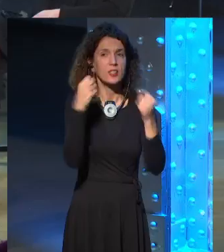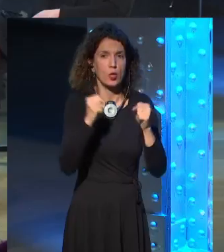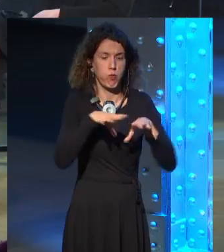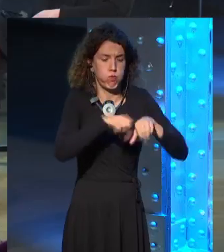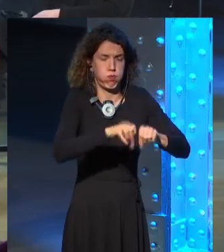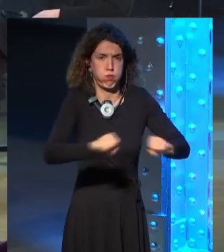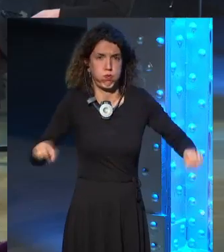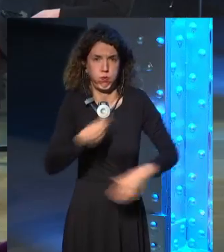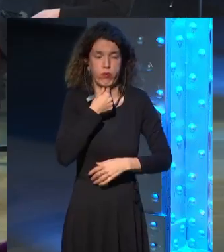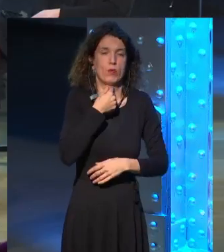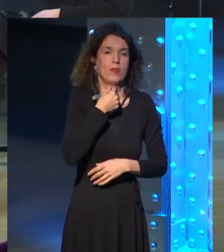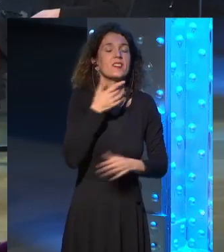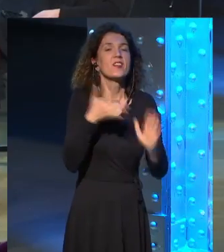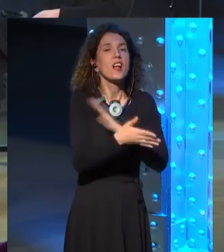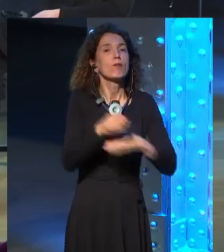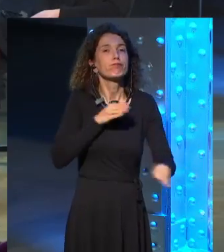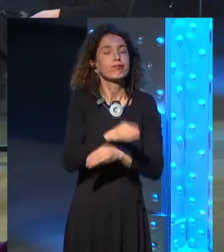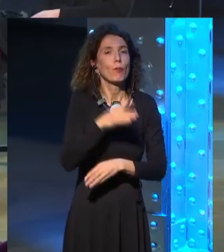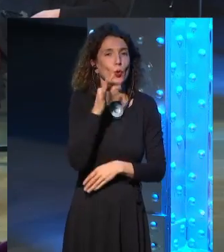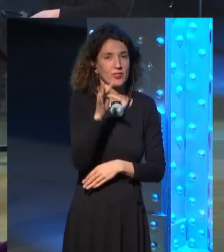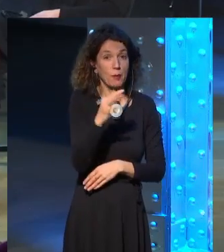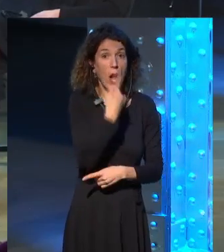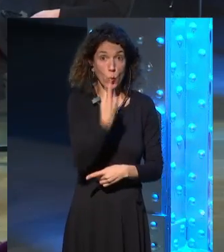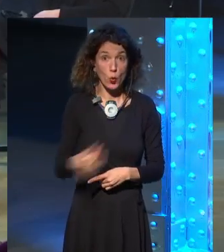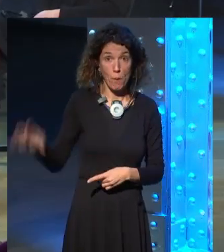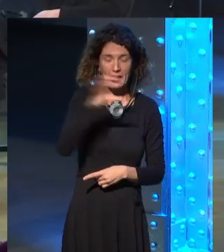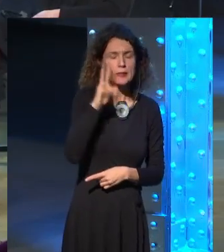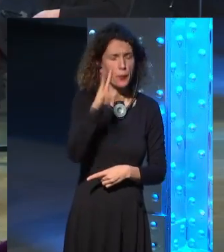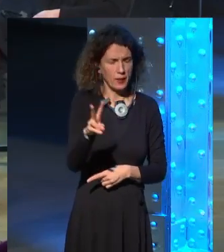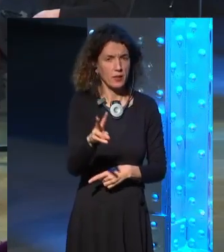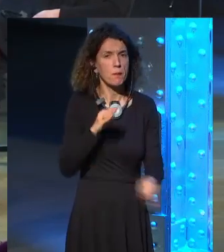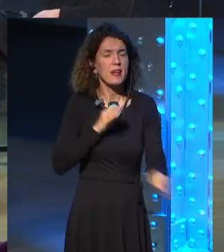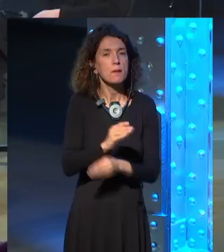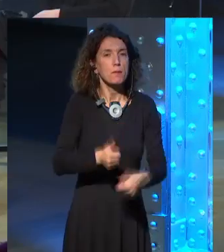it's a great investment, and more countries should look towards this and invest more in mental health,